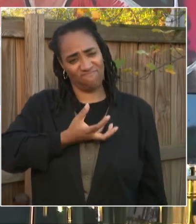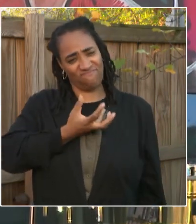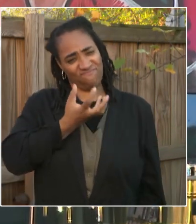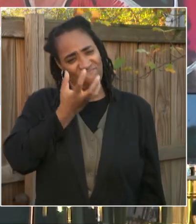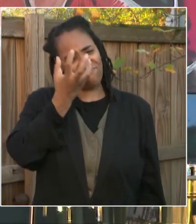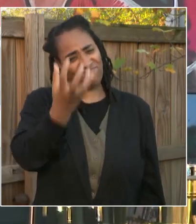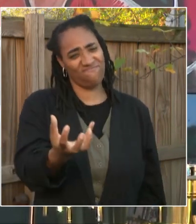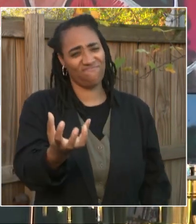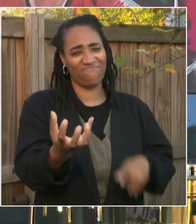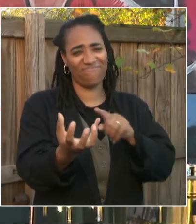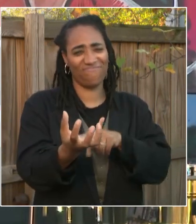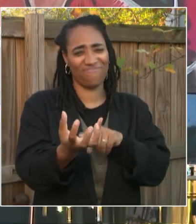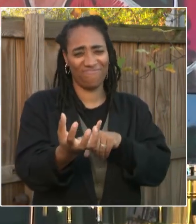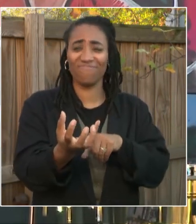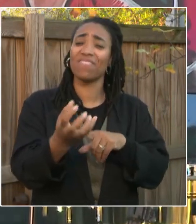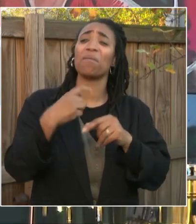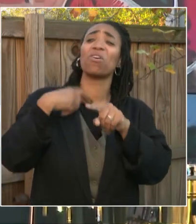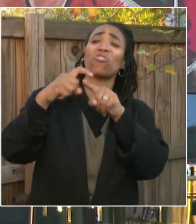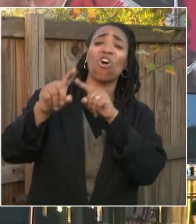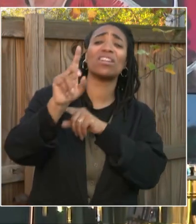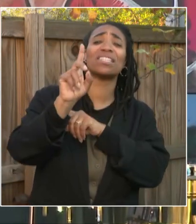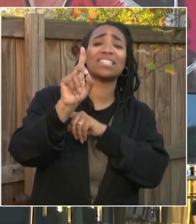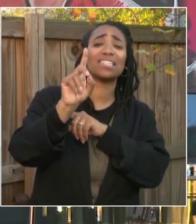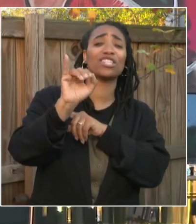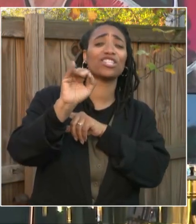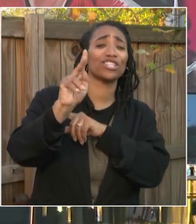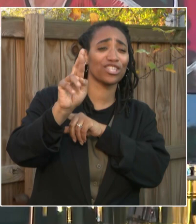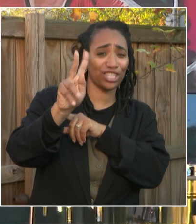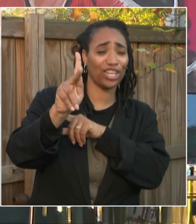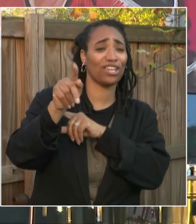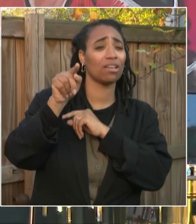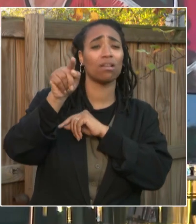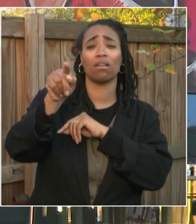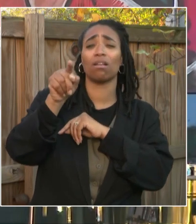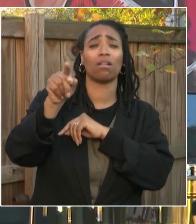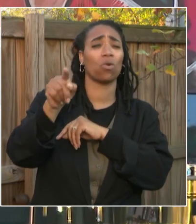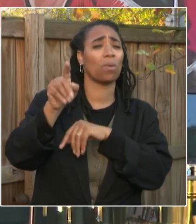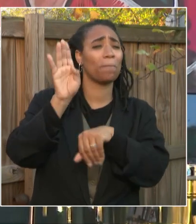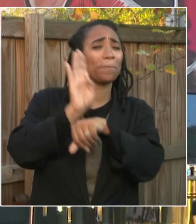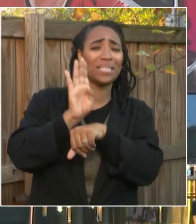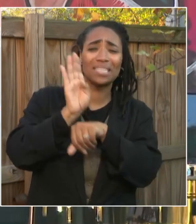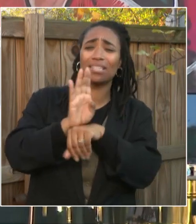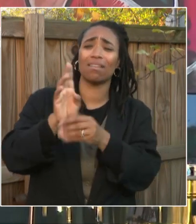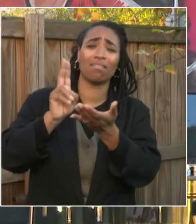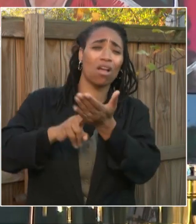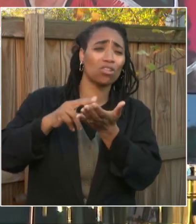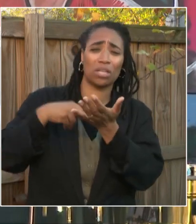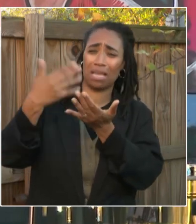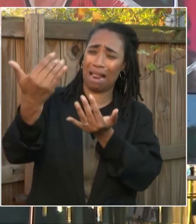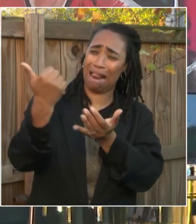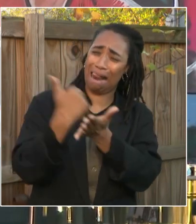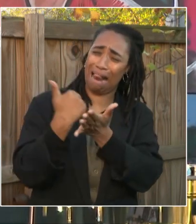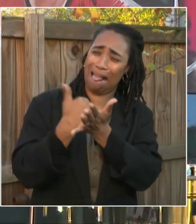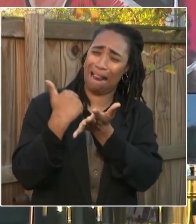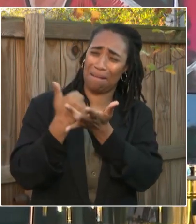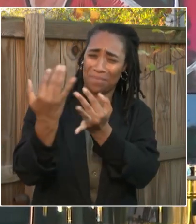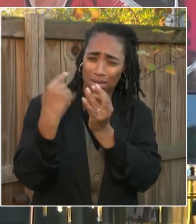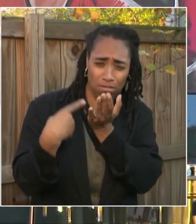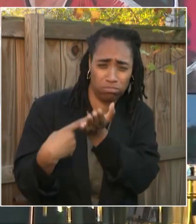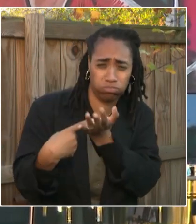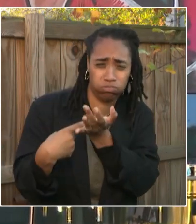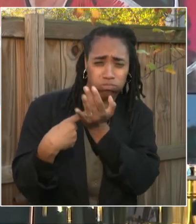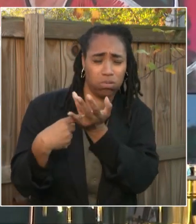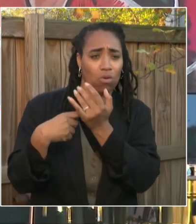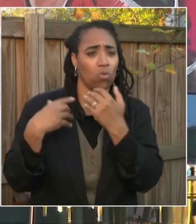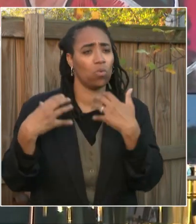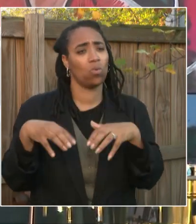small contract, right, to stabilize me for the rest of the year so I can get this done. I just want to let you know personally and in